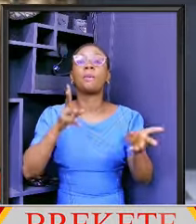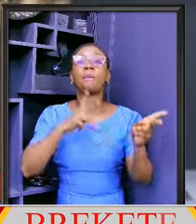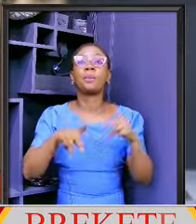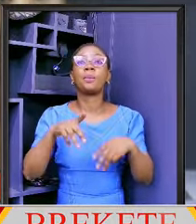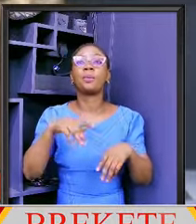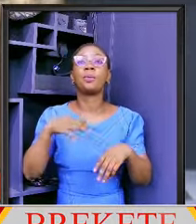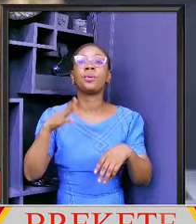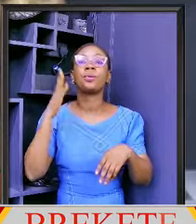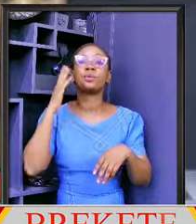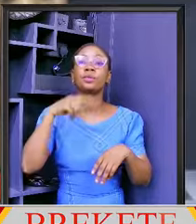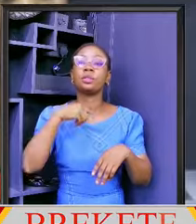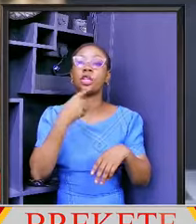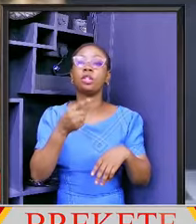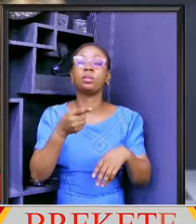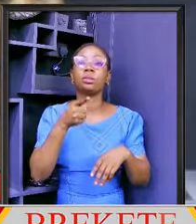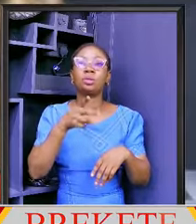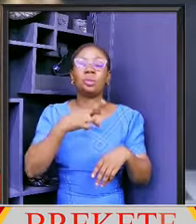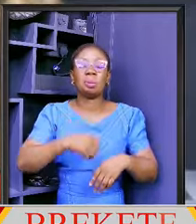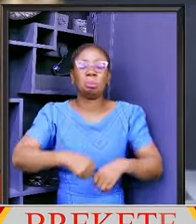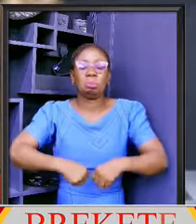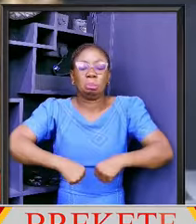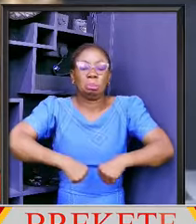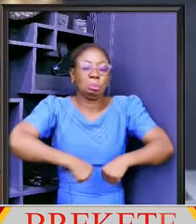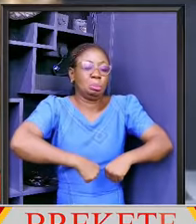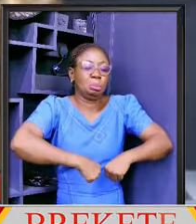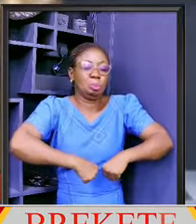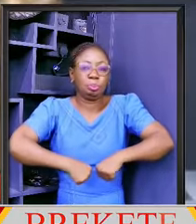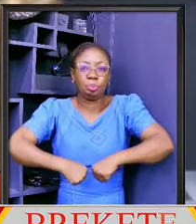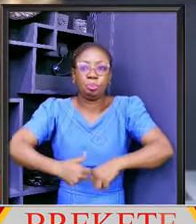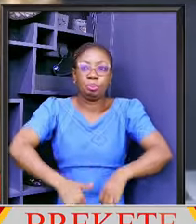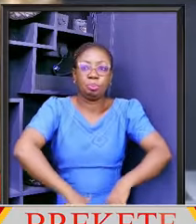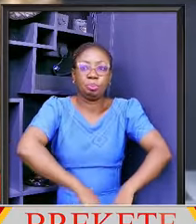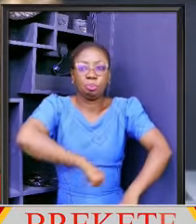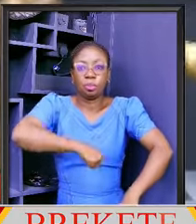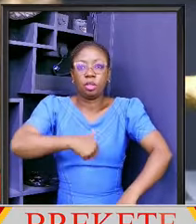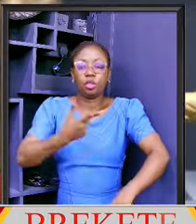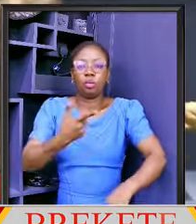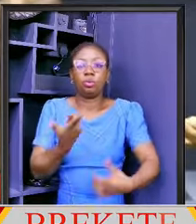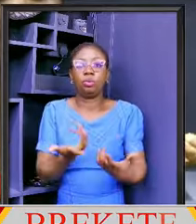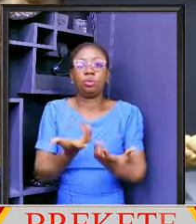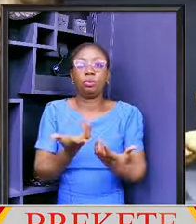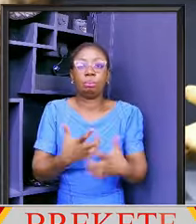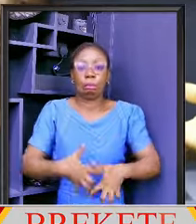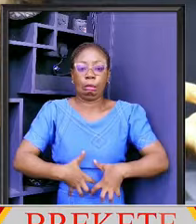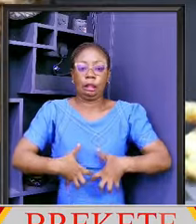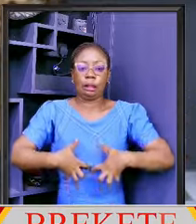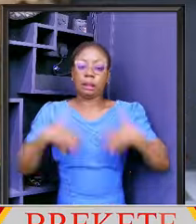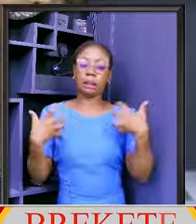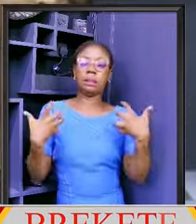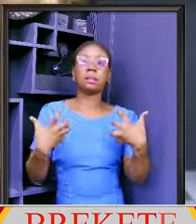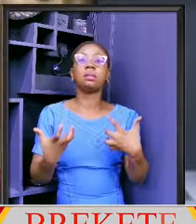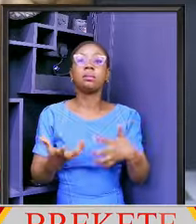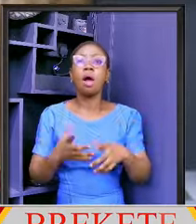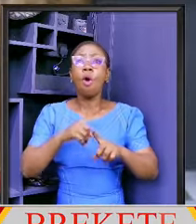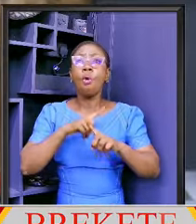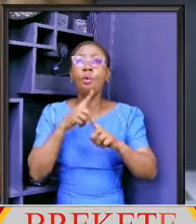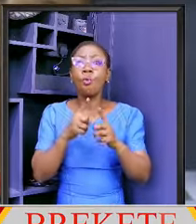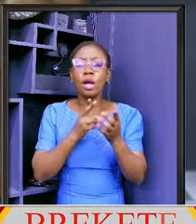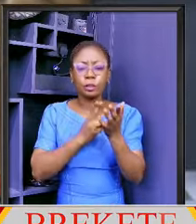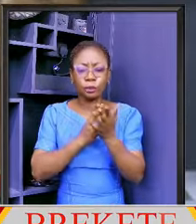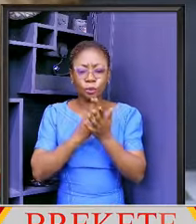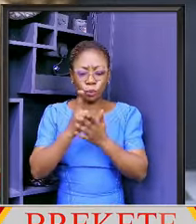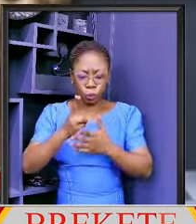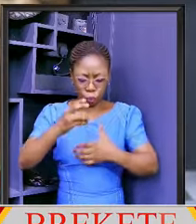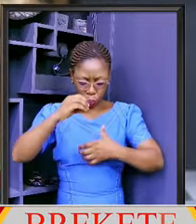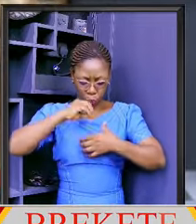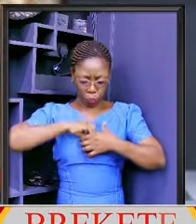are pompous. Yes, you are proud. You are hot-tempered. Yes, sir. When truth full your